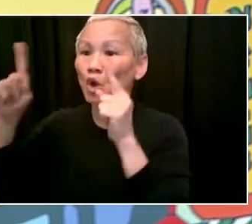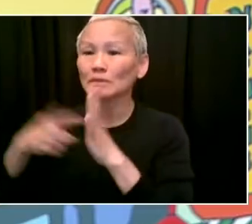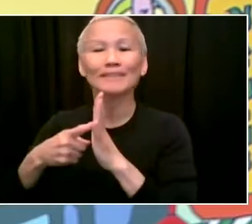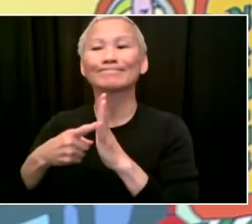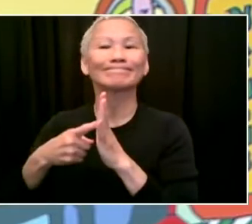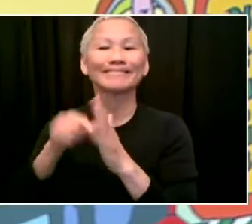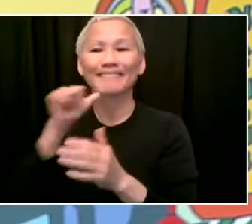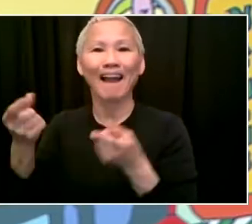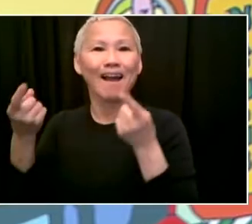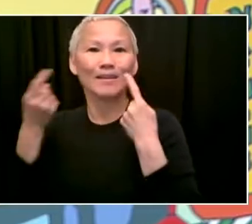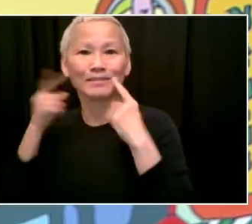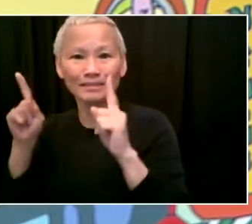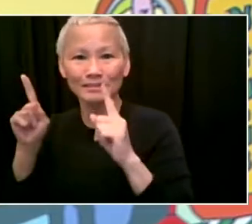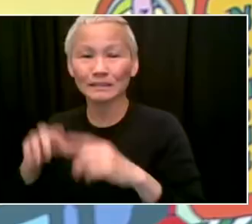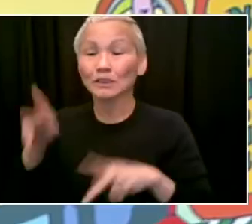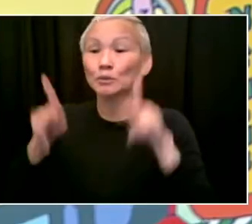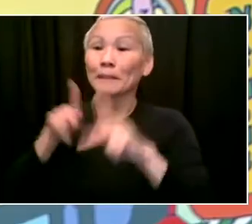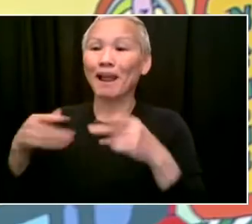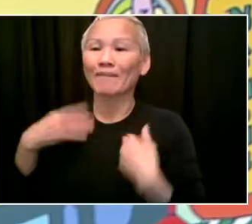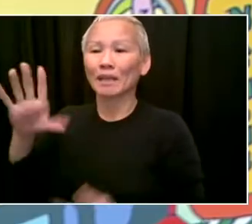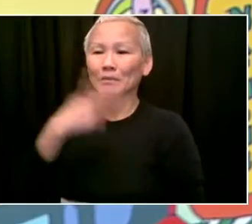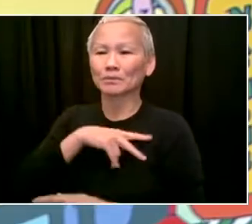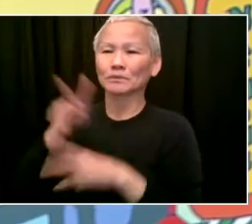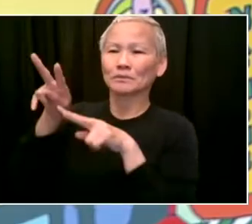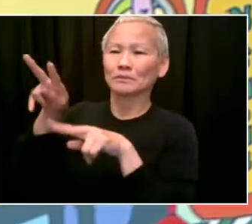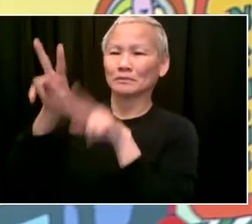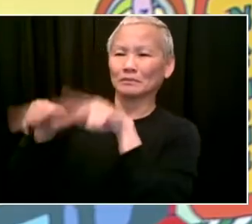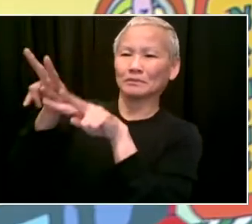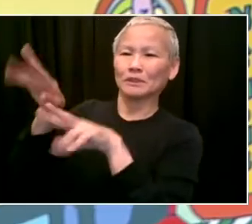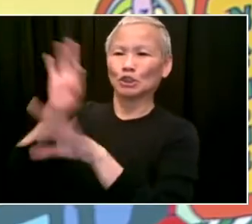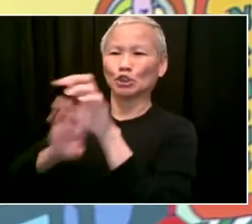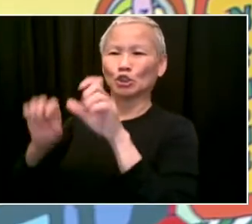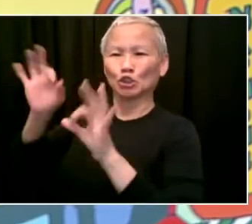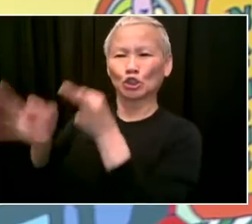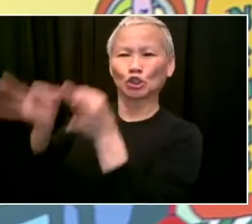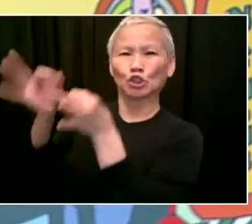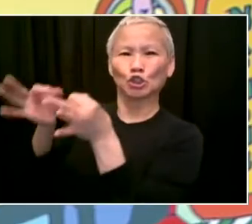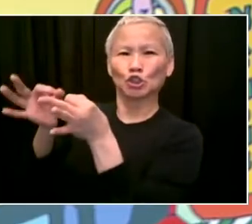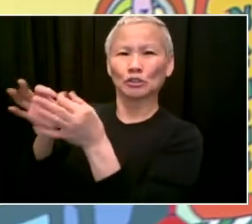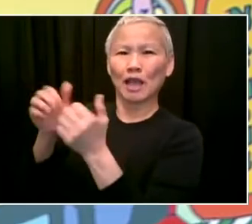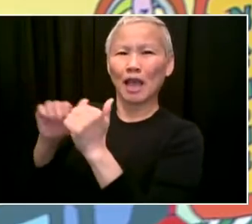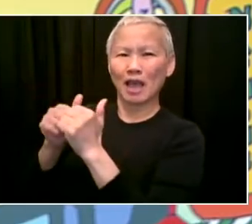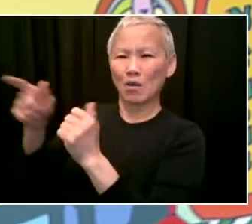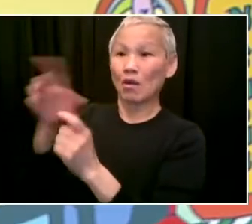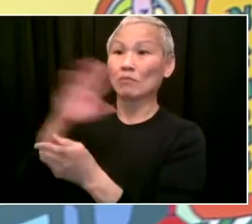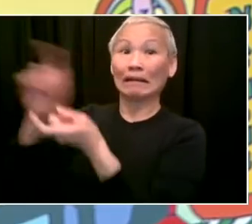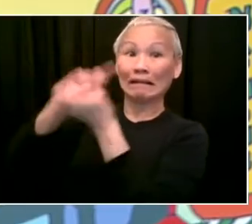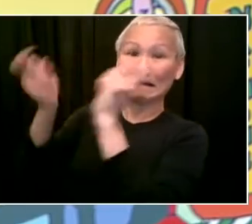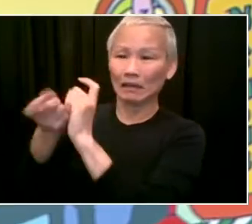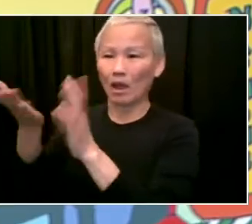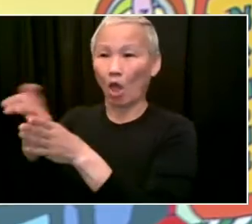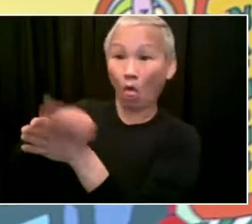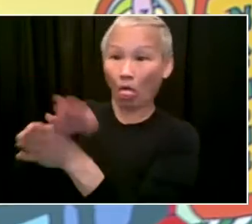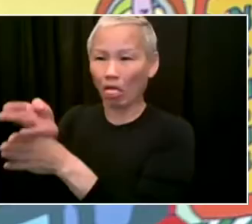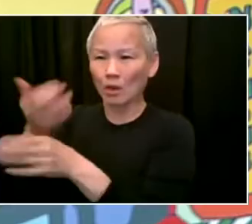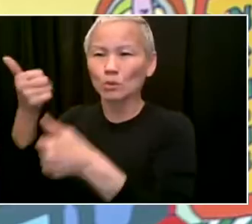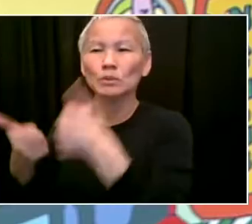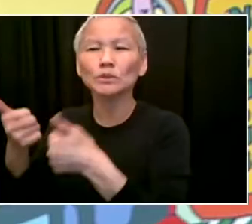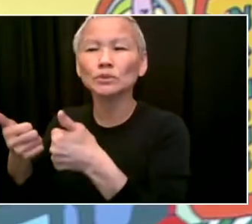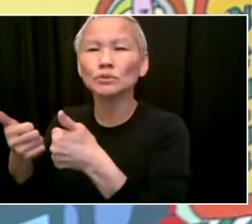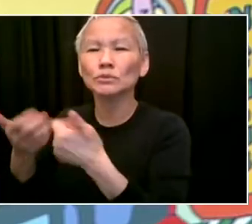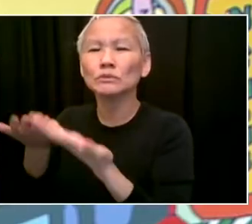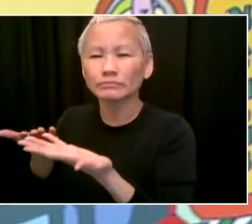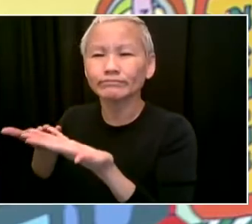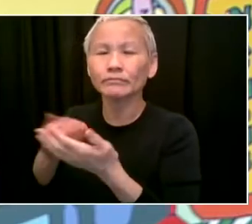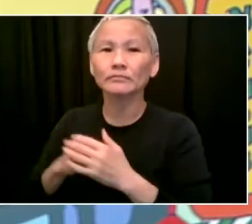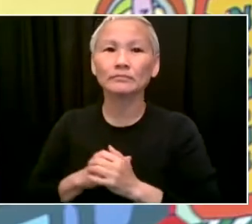they been people who showed that they actually acted on a set of values over a long period of time?